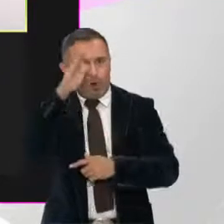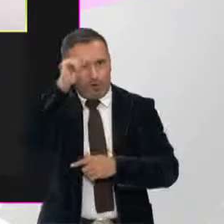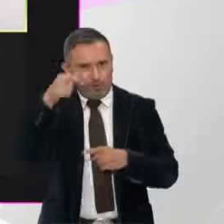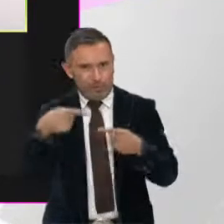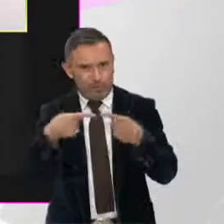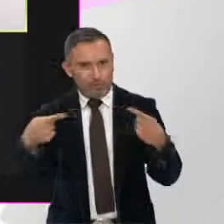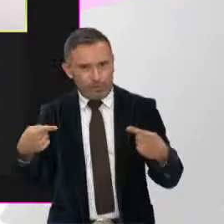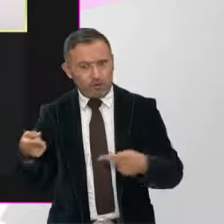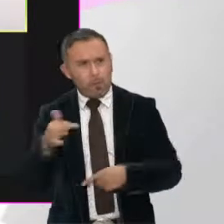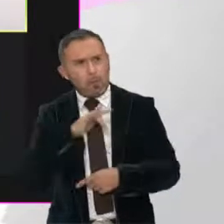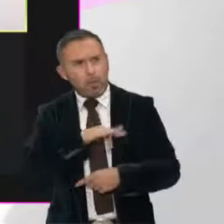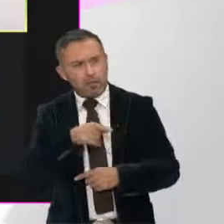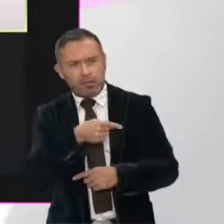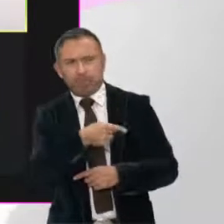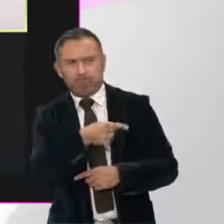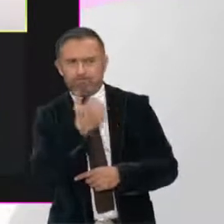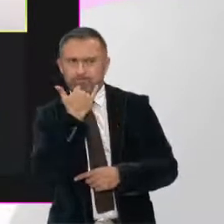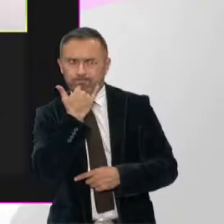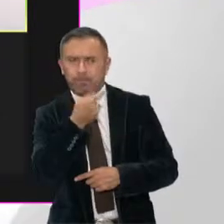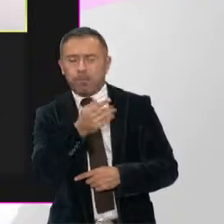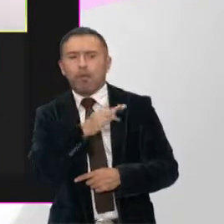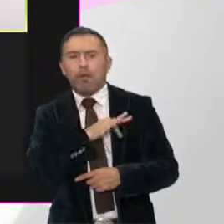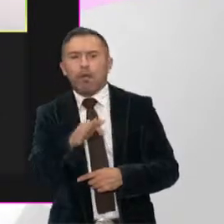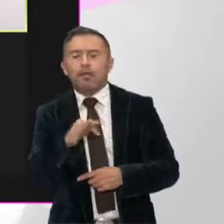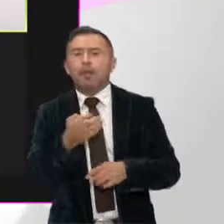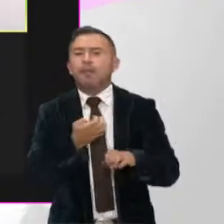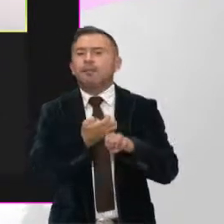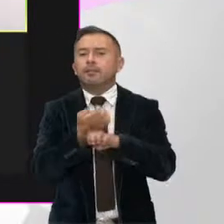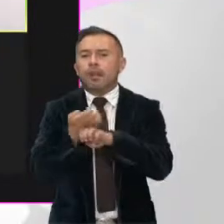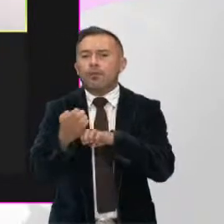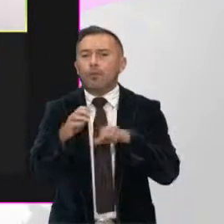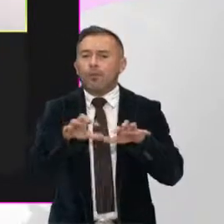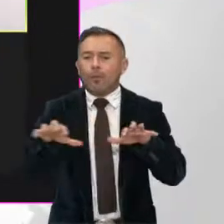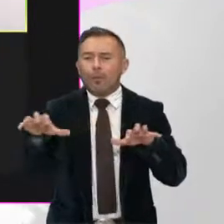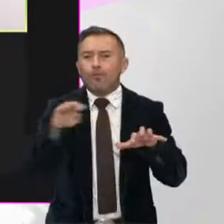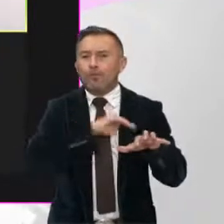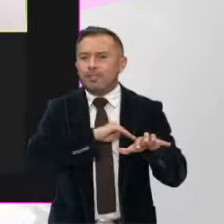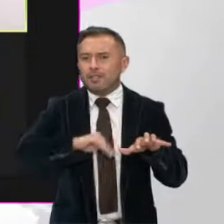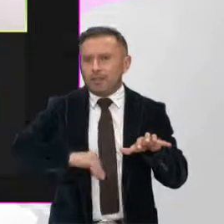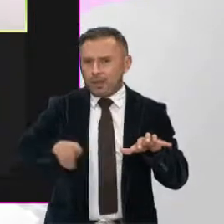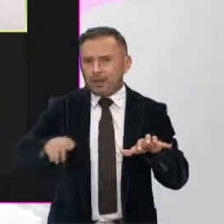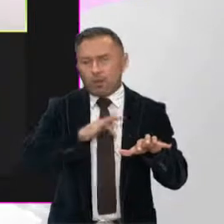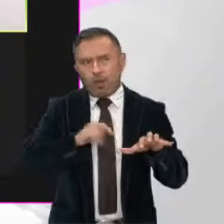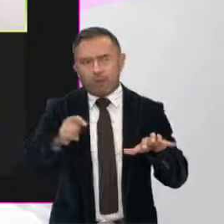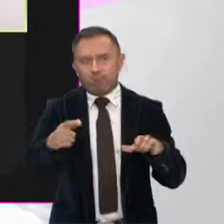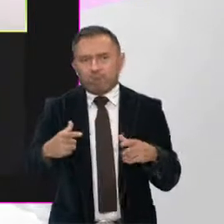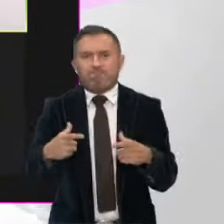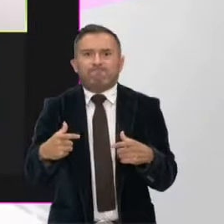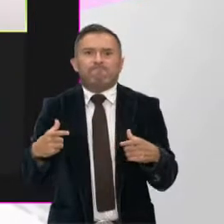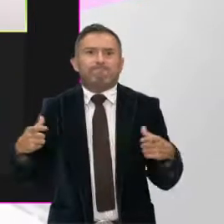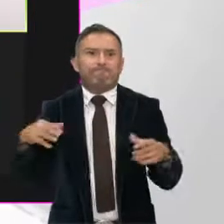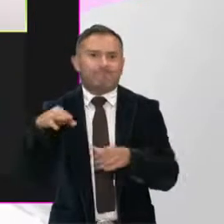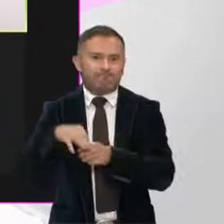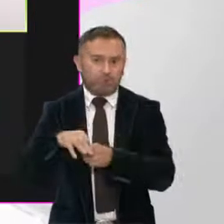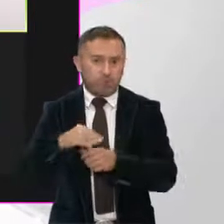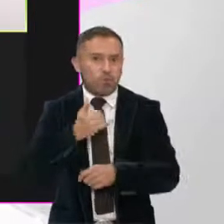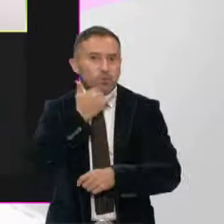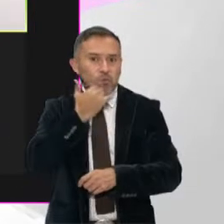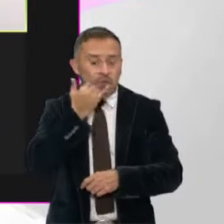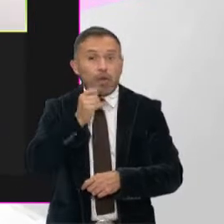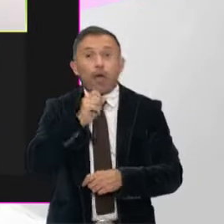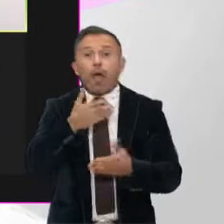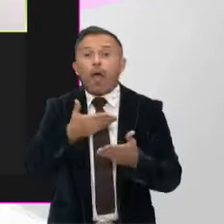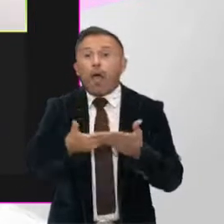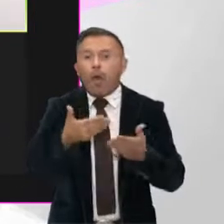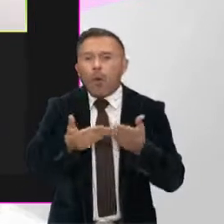are foreseeing possibilities of addressing some big changes